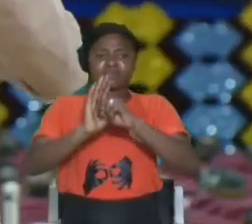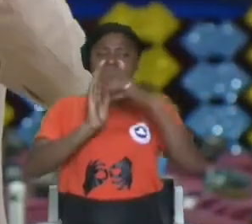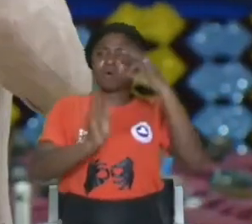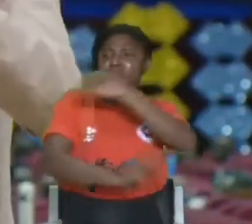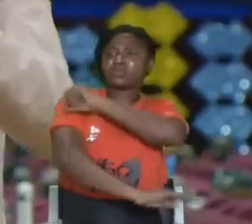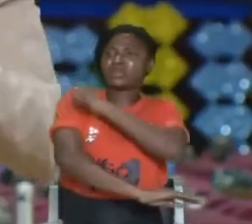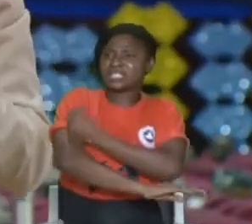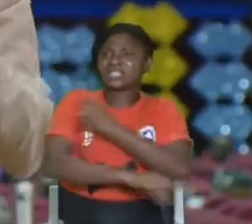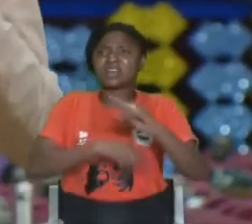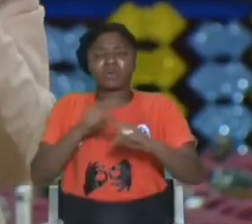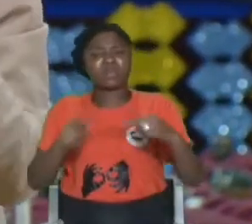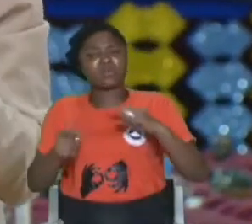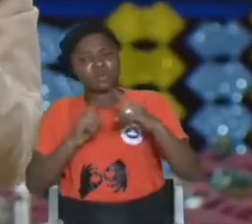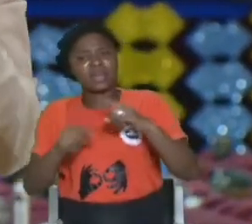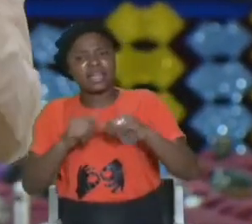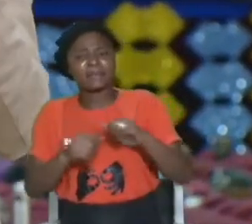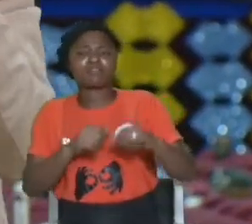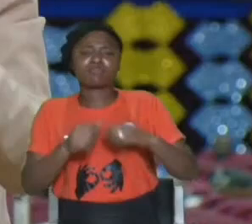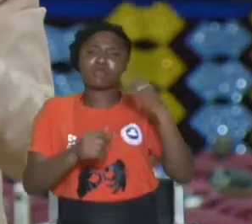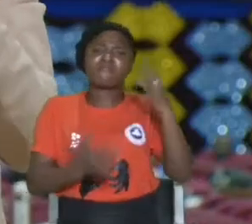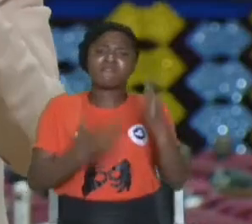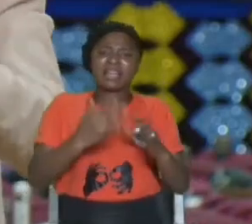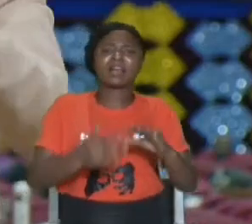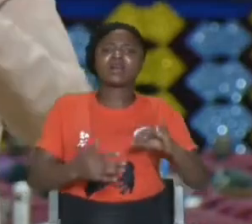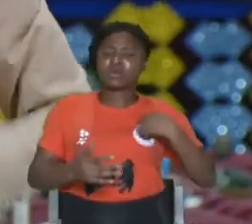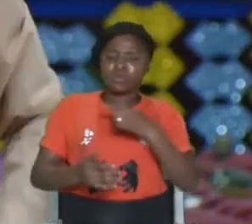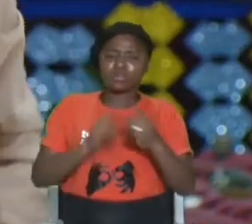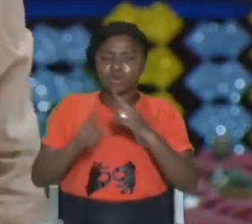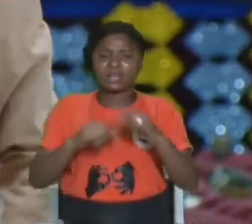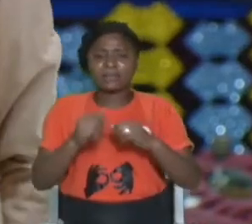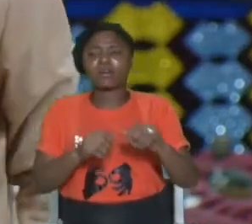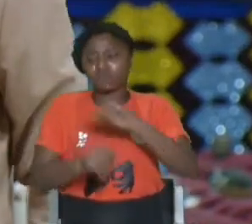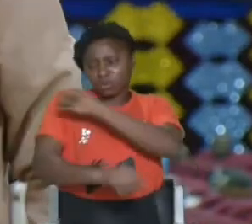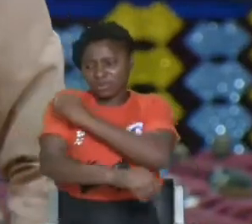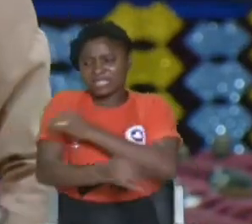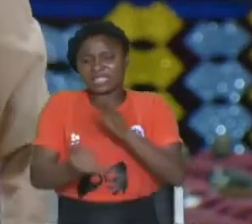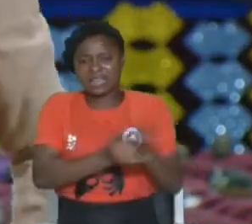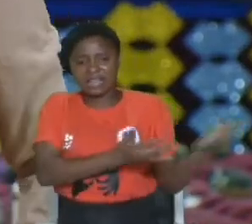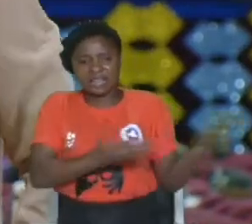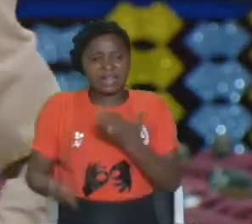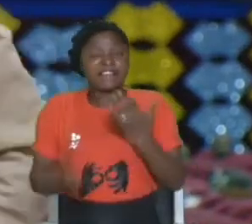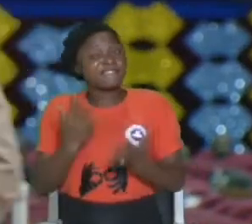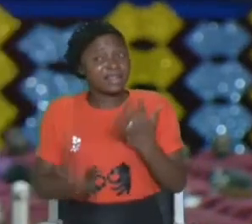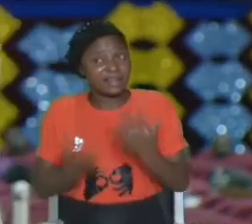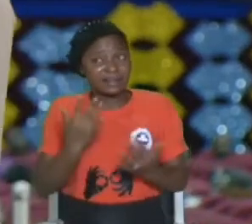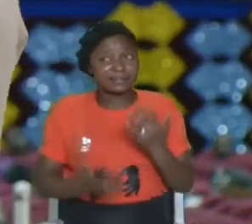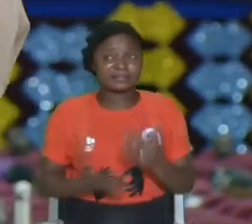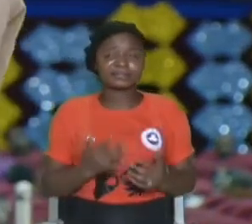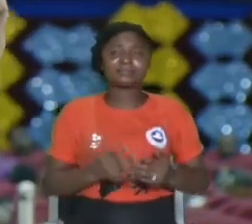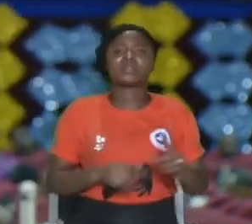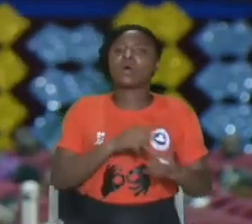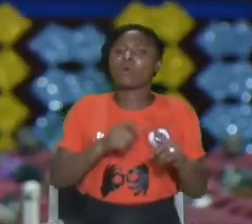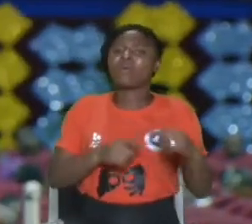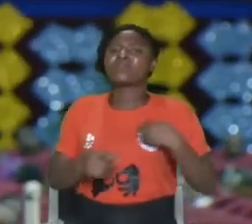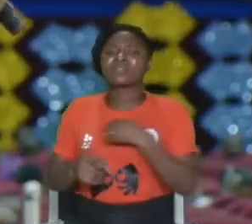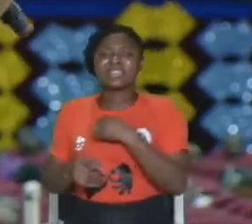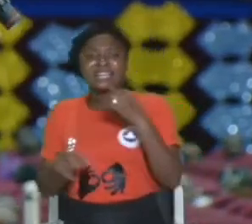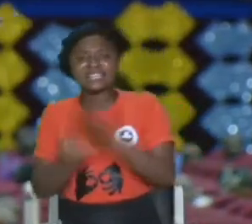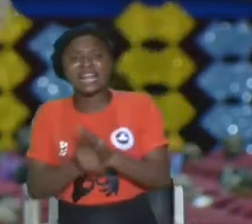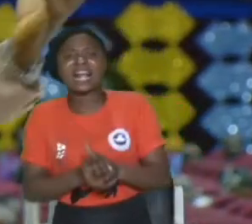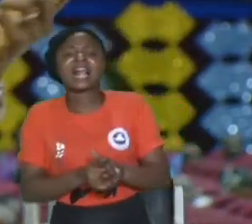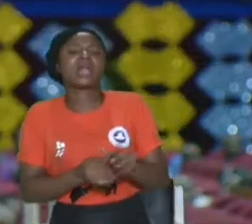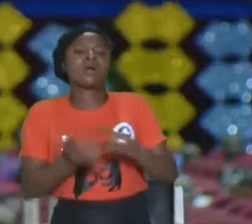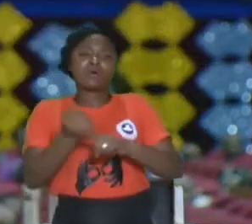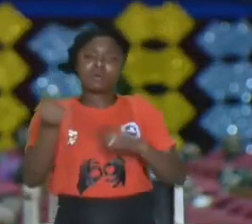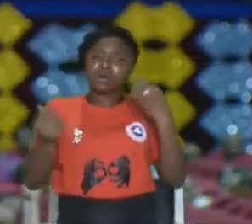are talking about rod of fire, we are talking about an authority that carries fire. When we say rod